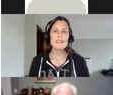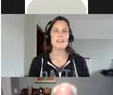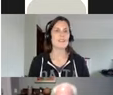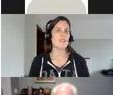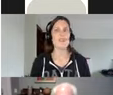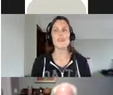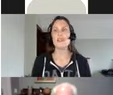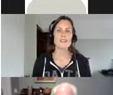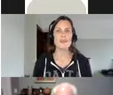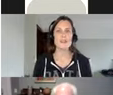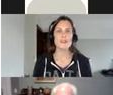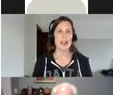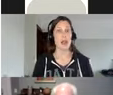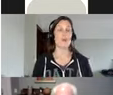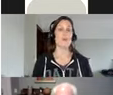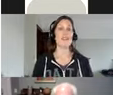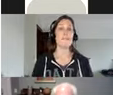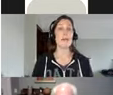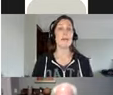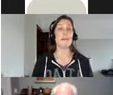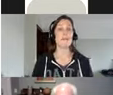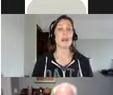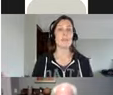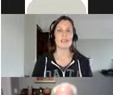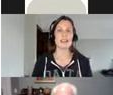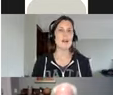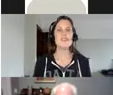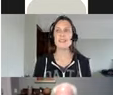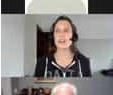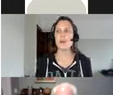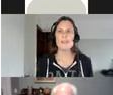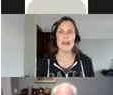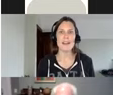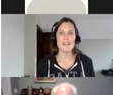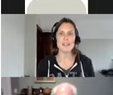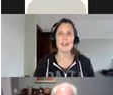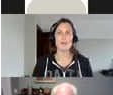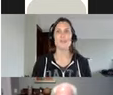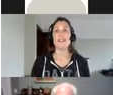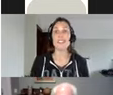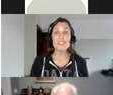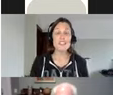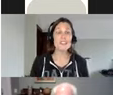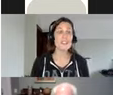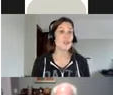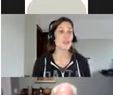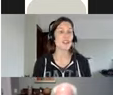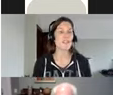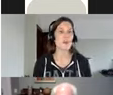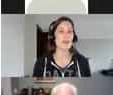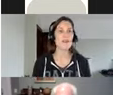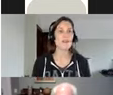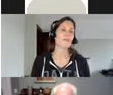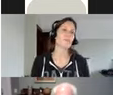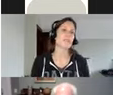you went into these very intuitive, how do we read a map problems? How did you decode the patterns? We're finding clusters. So we're looking